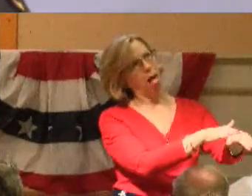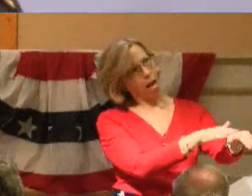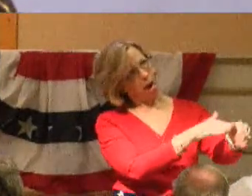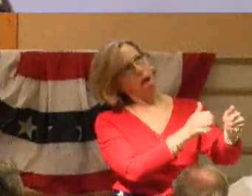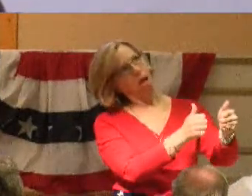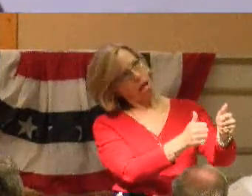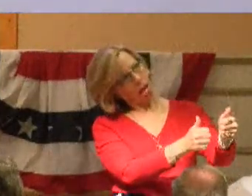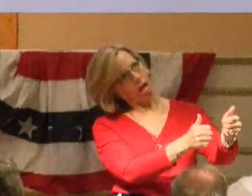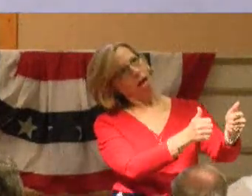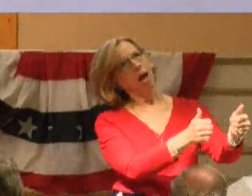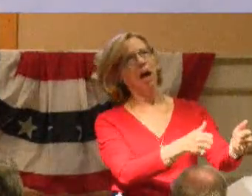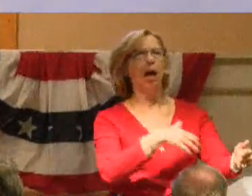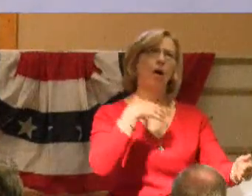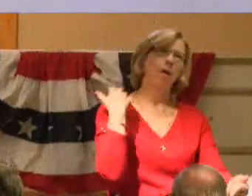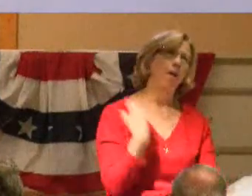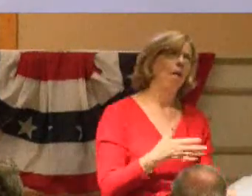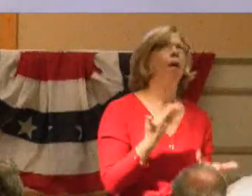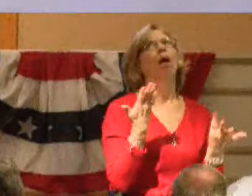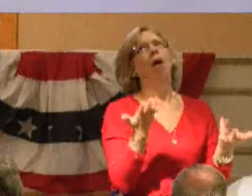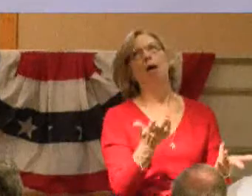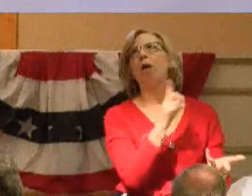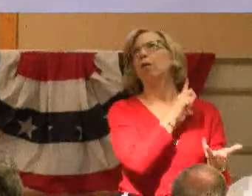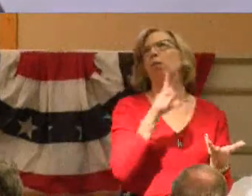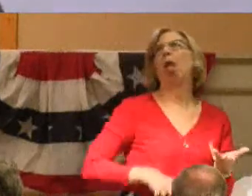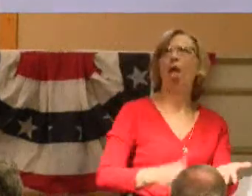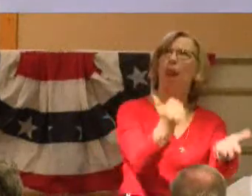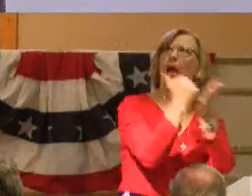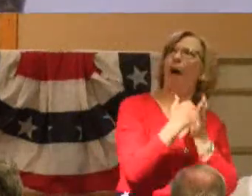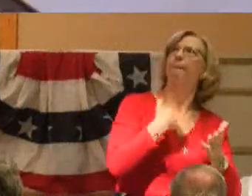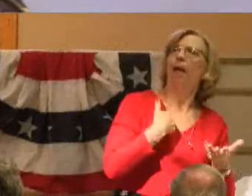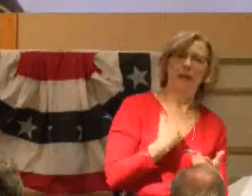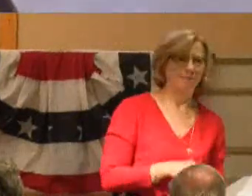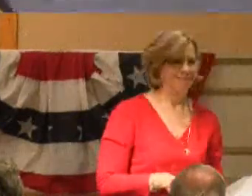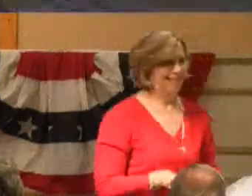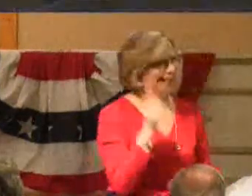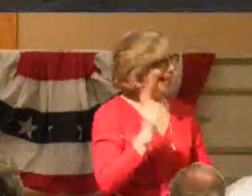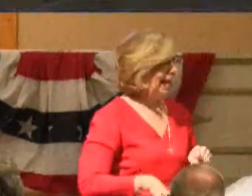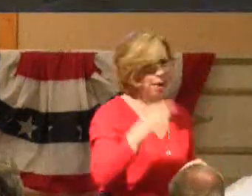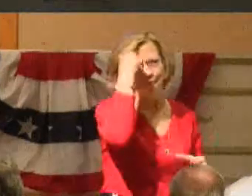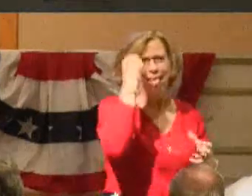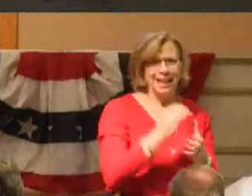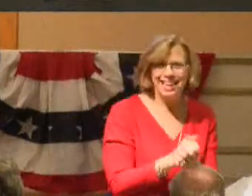Oh, mercy, they say. I can't believe this.